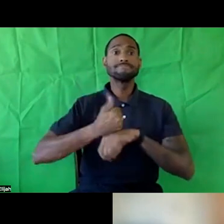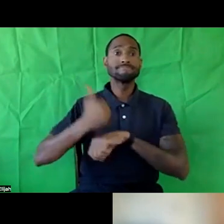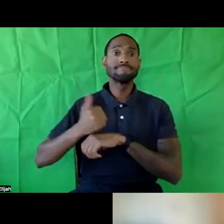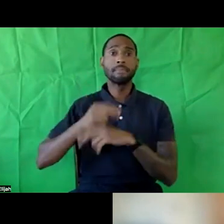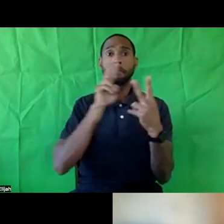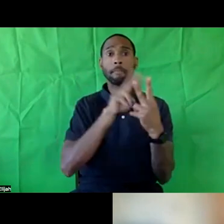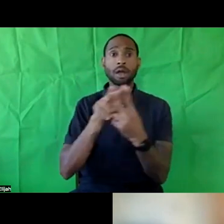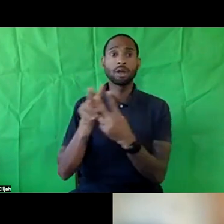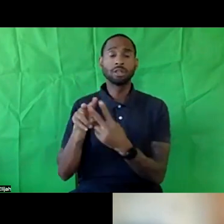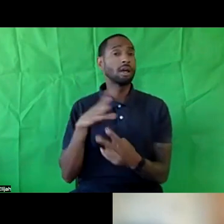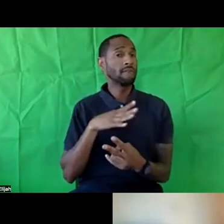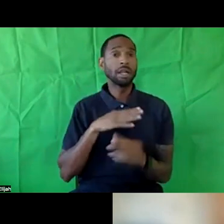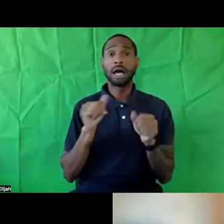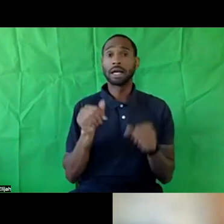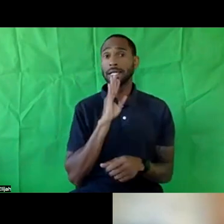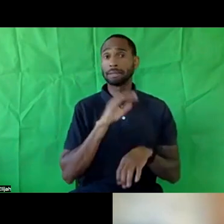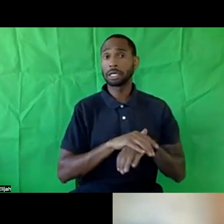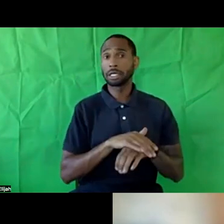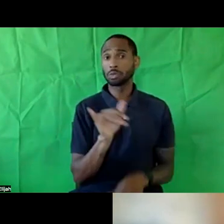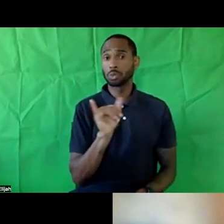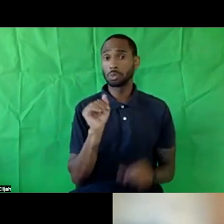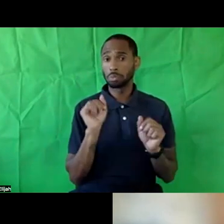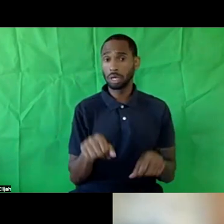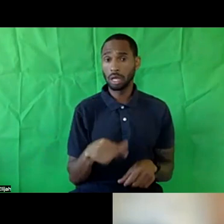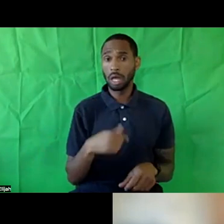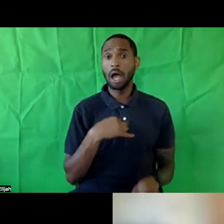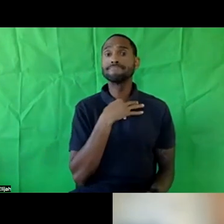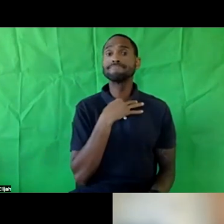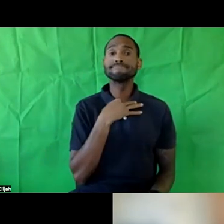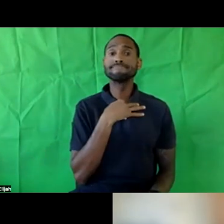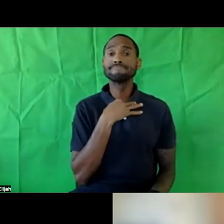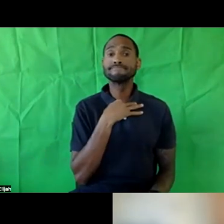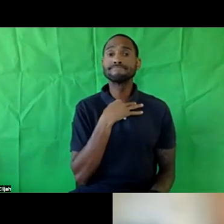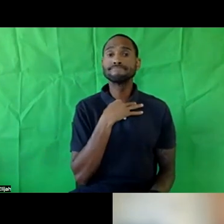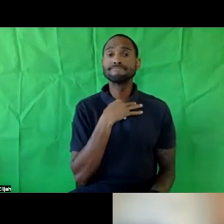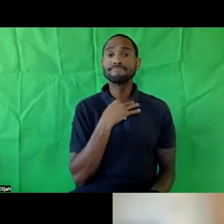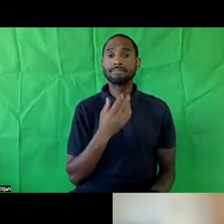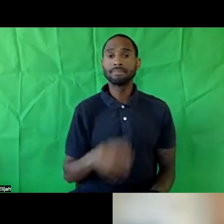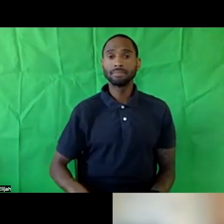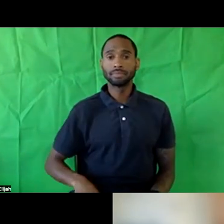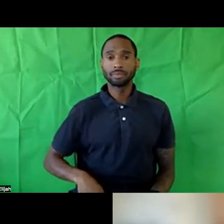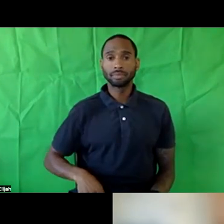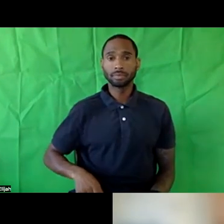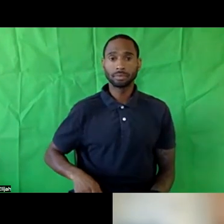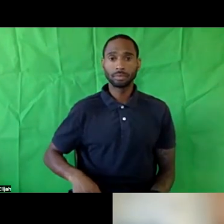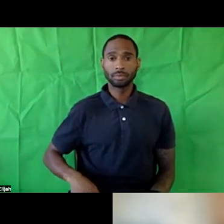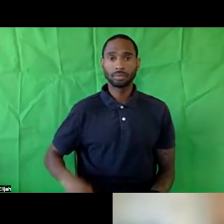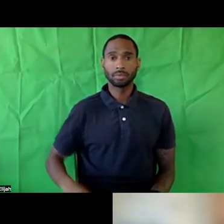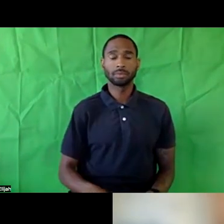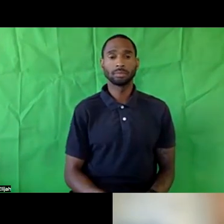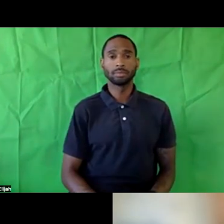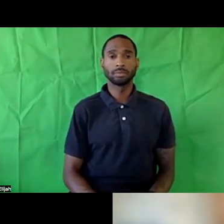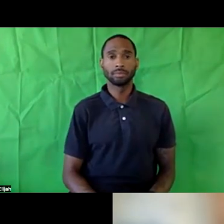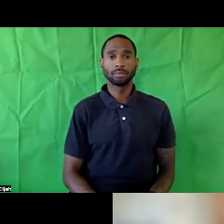do it also in English. It was just a curiosity that I got from the group. If there was someone like a